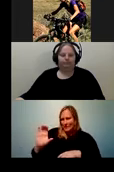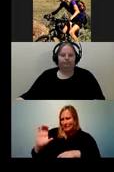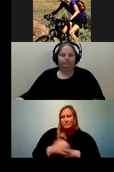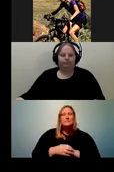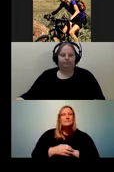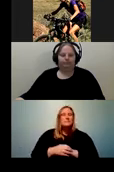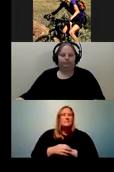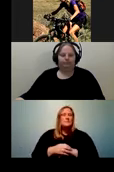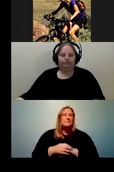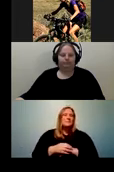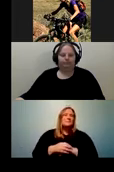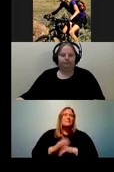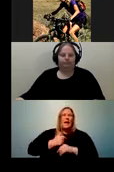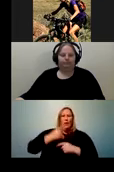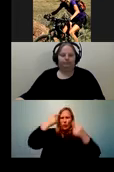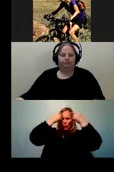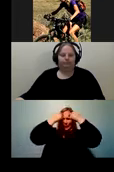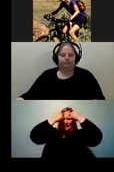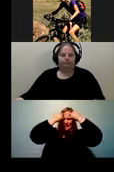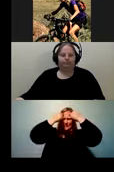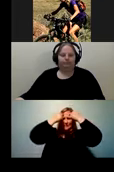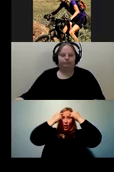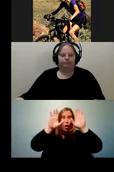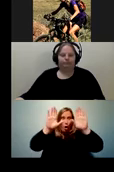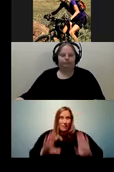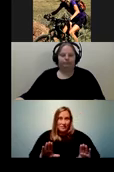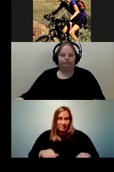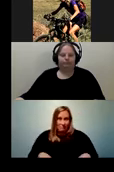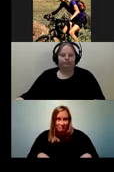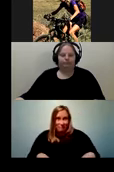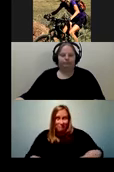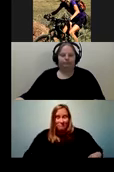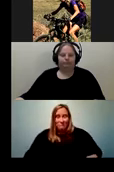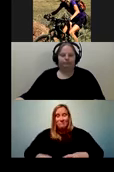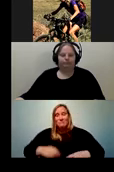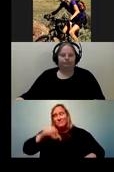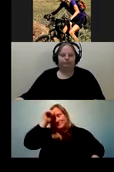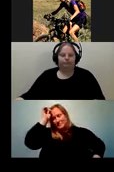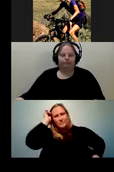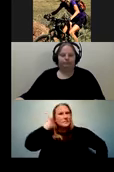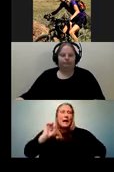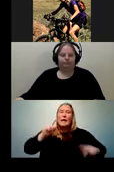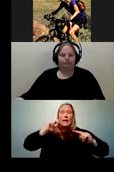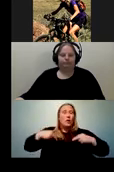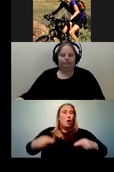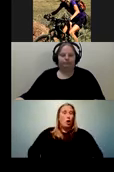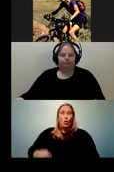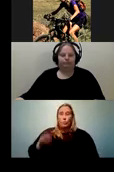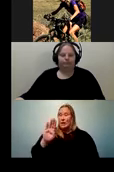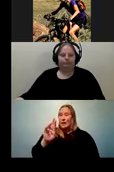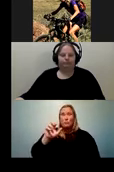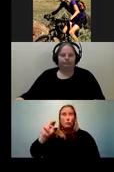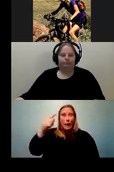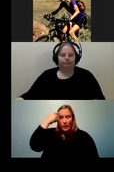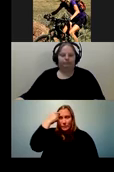Now, our brains are awesome. I think the human brain, oh my gosh, it's just so